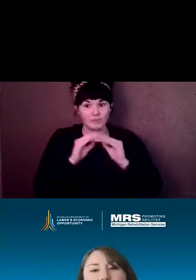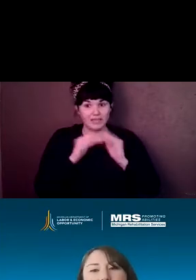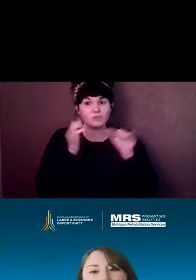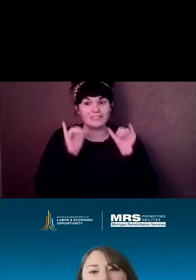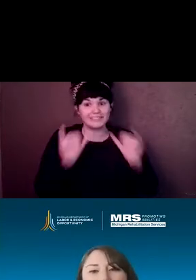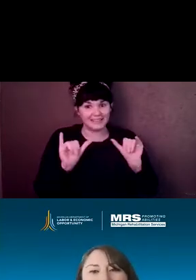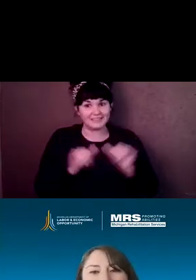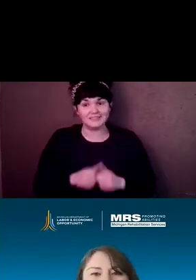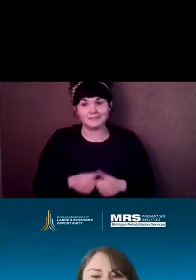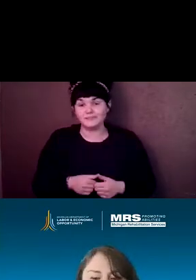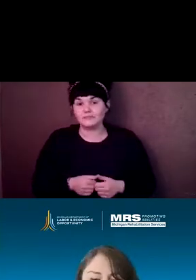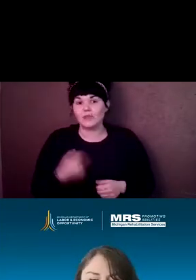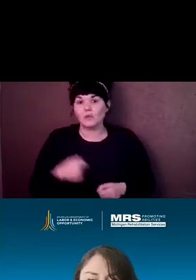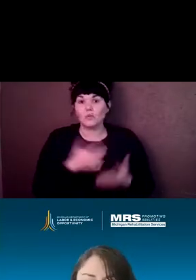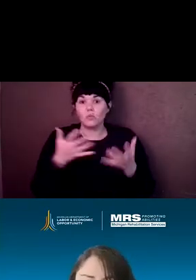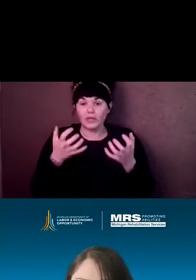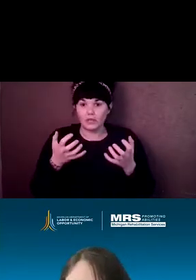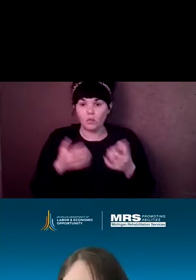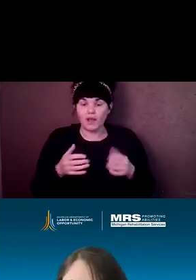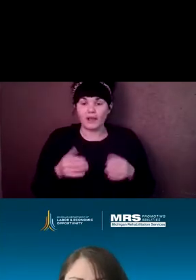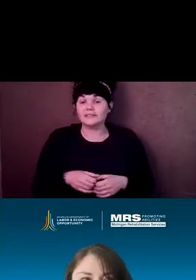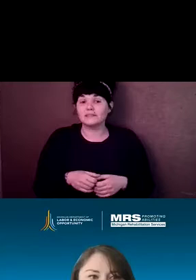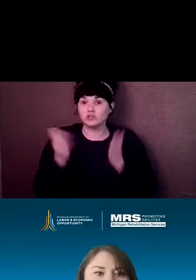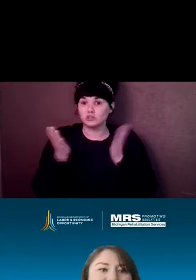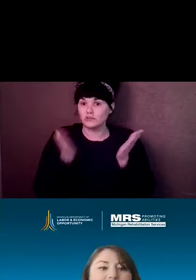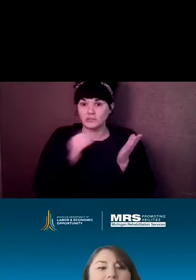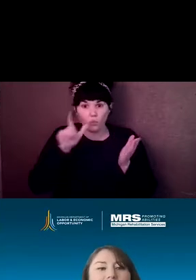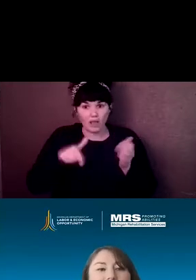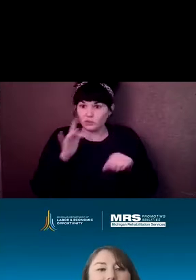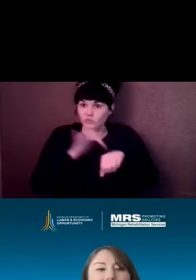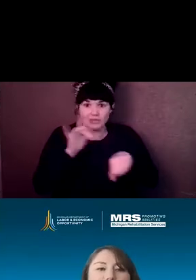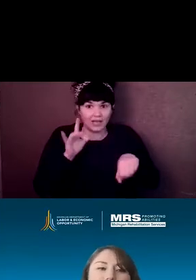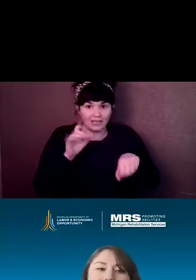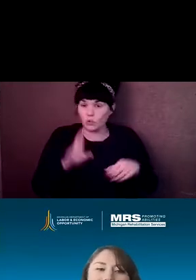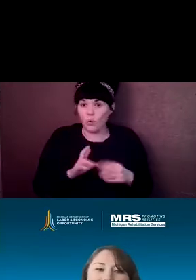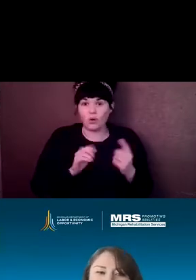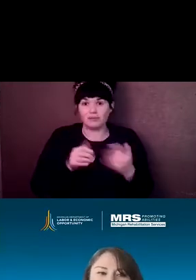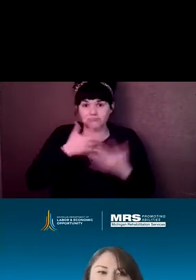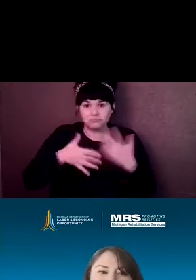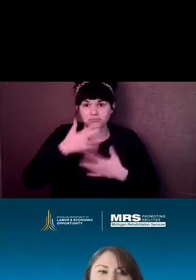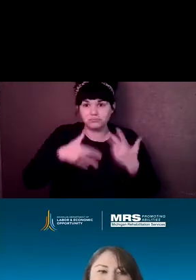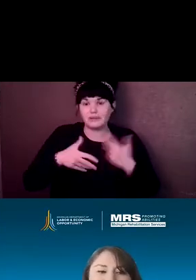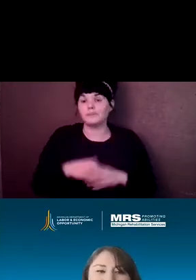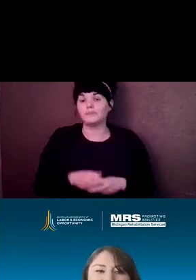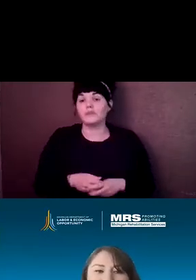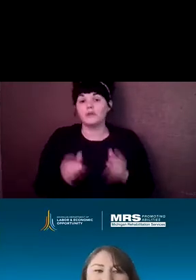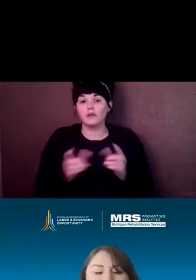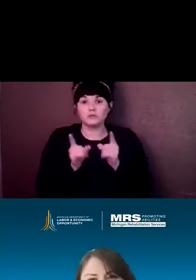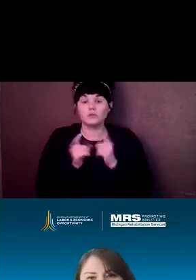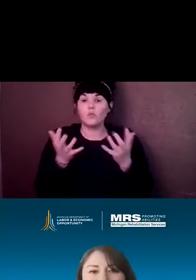want touchless and contactless services. And we want an environment